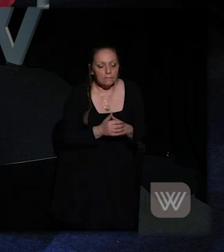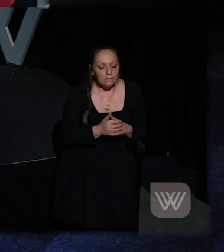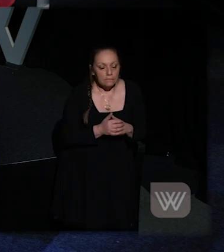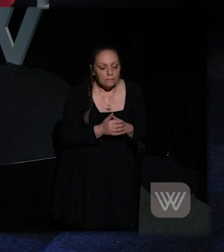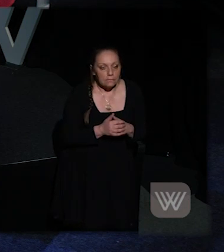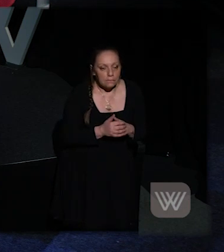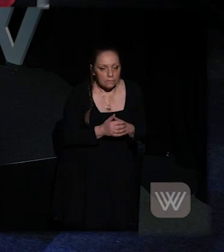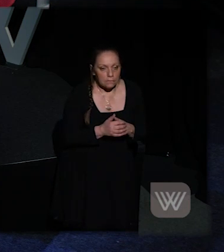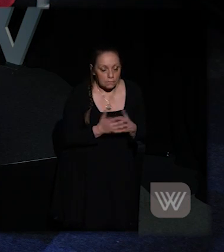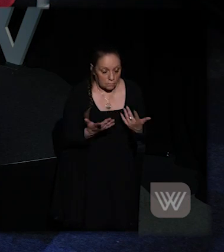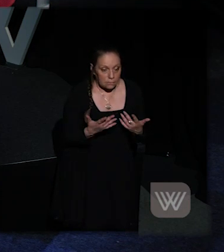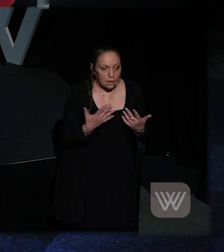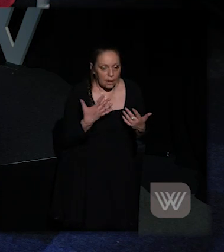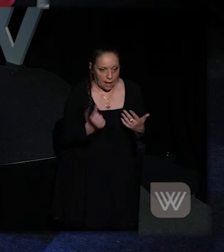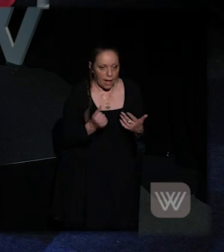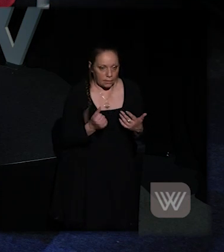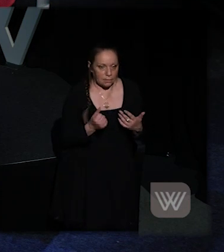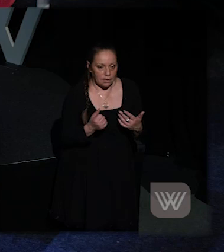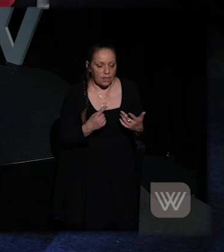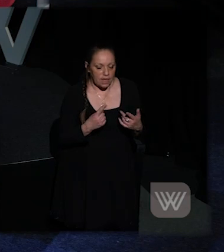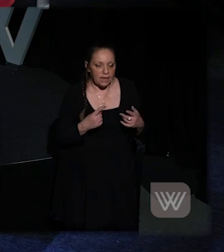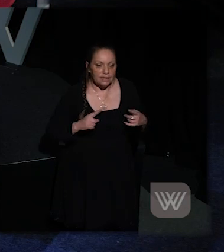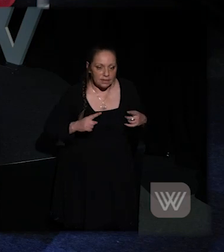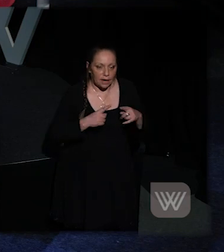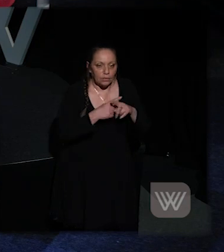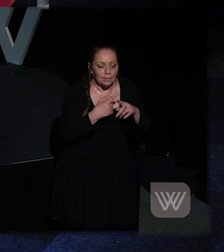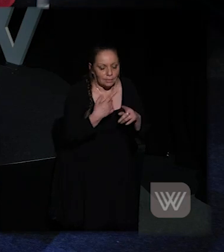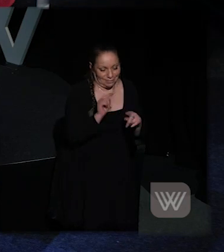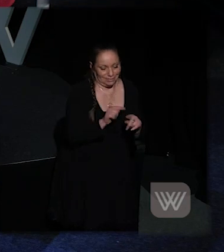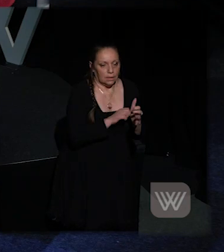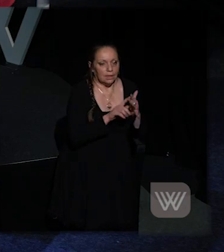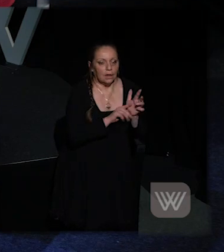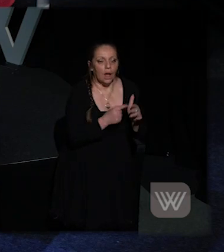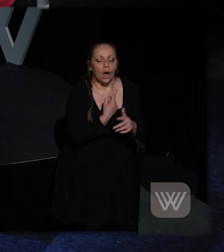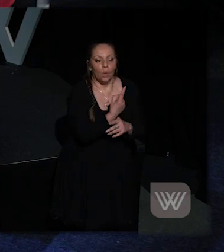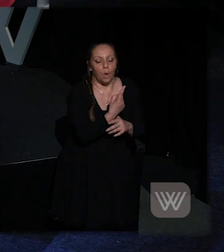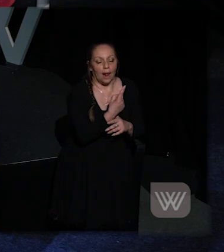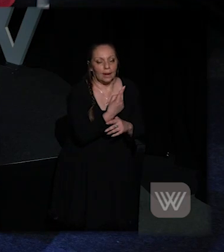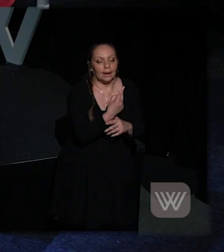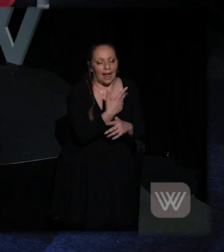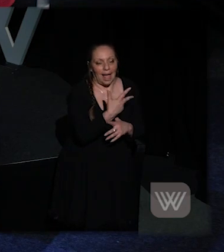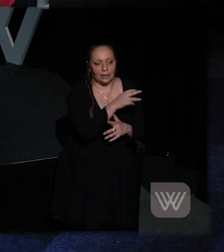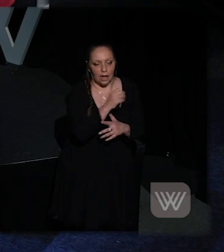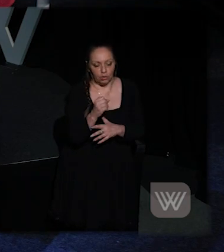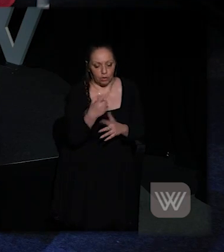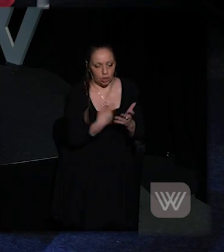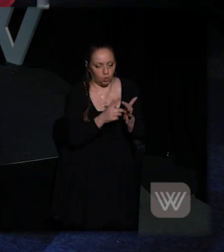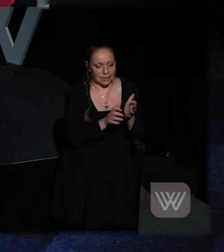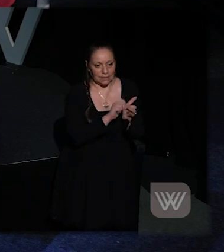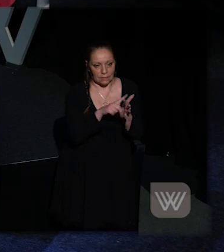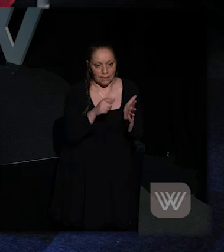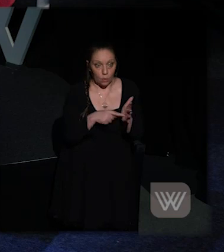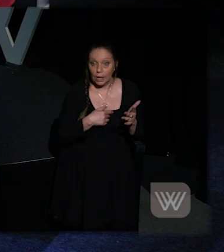there obviously is that intersection which Ginger touched on, you can call 1-800-RESPECT. We have